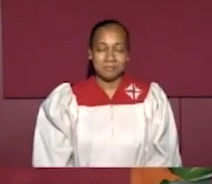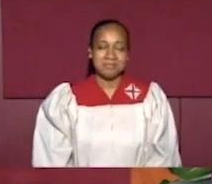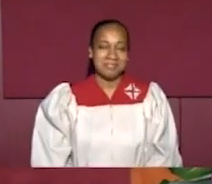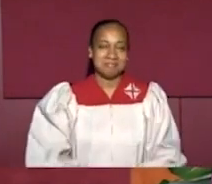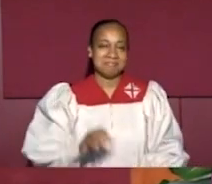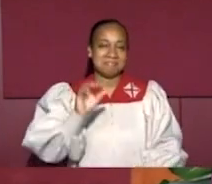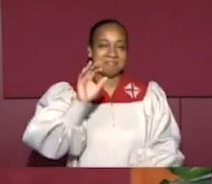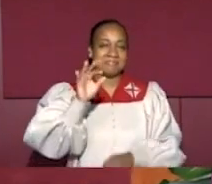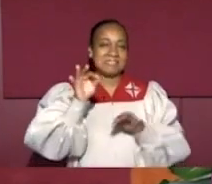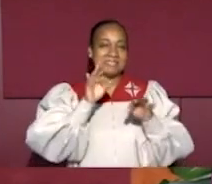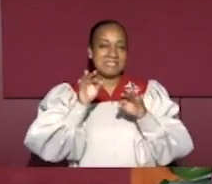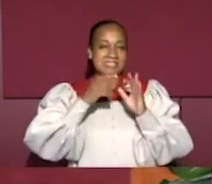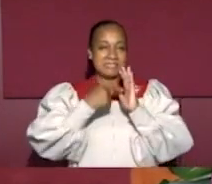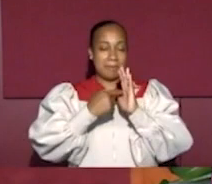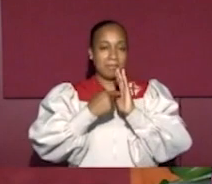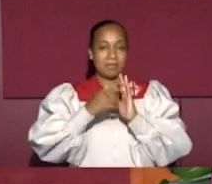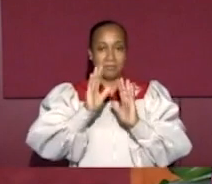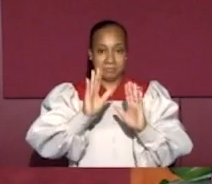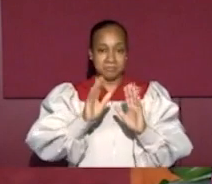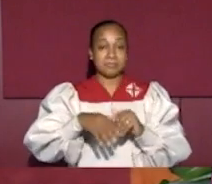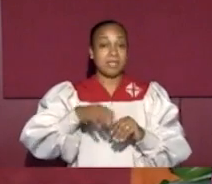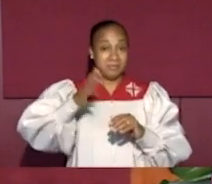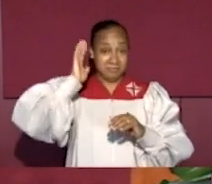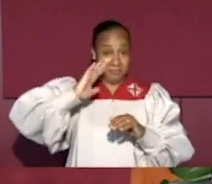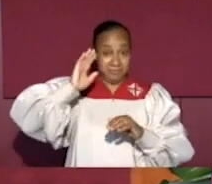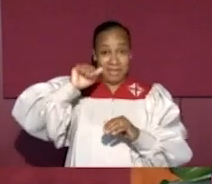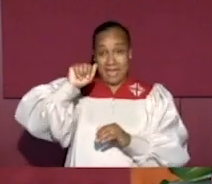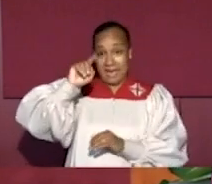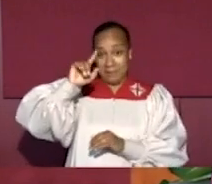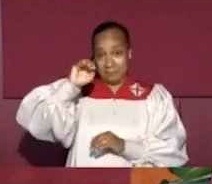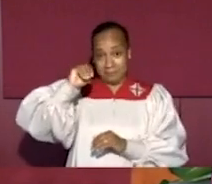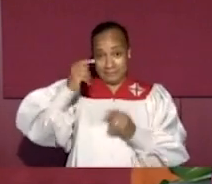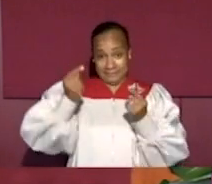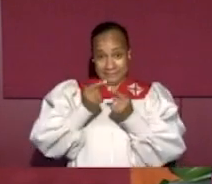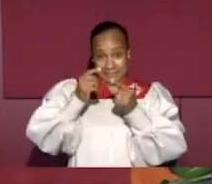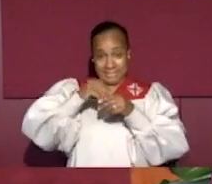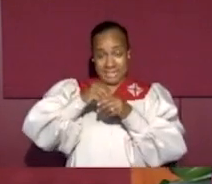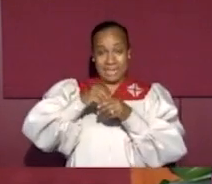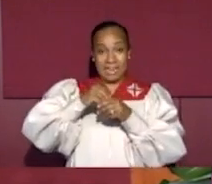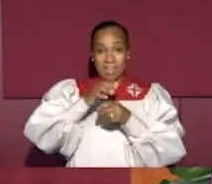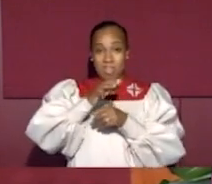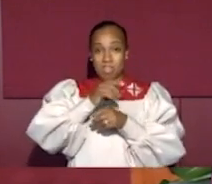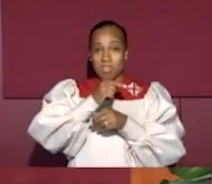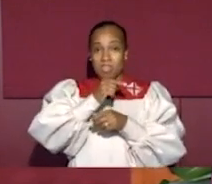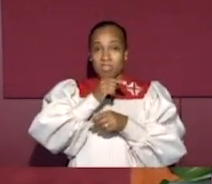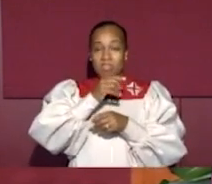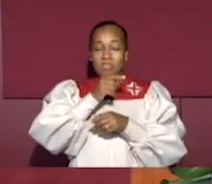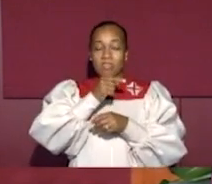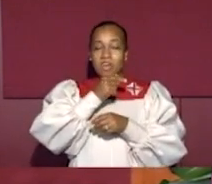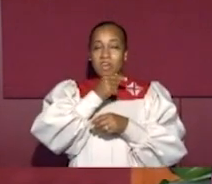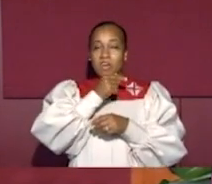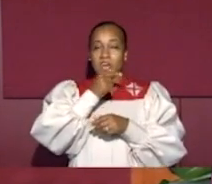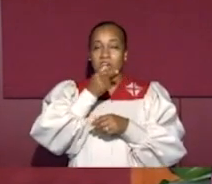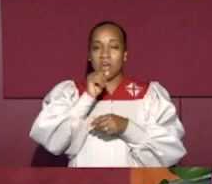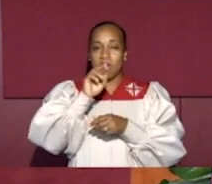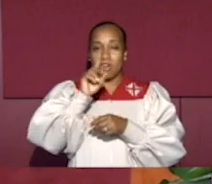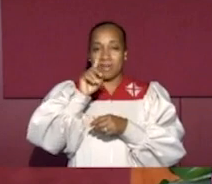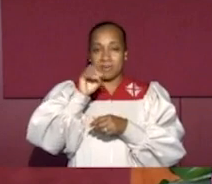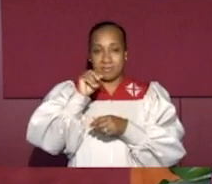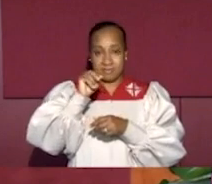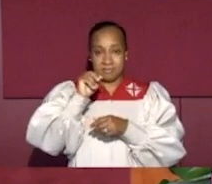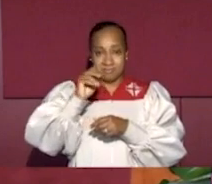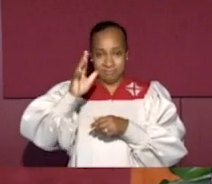example. When Adam sinned in the garden, Adam and Eve sinned in the garden, God forgave